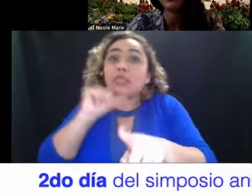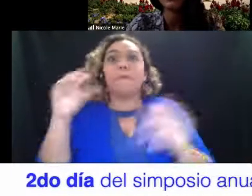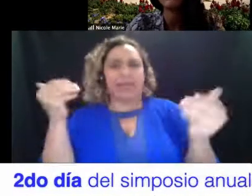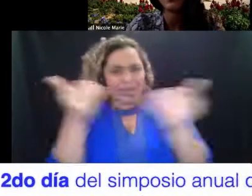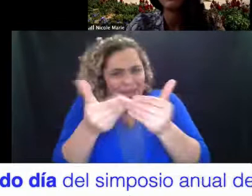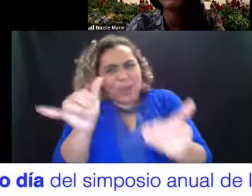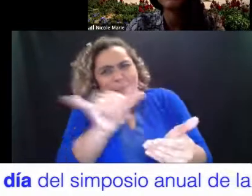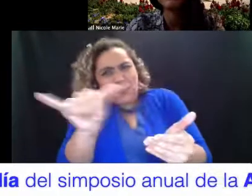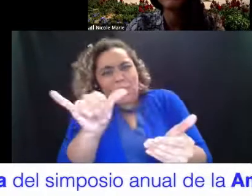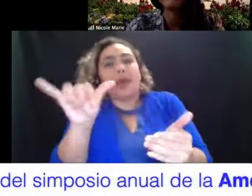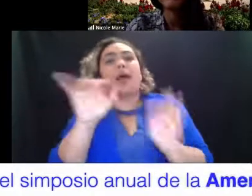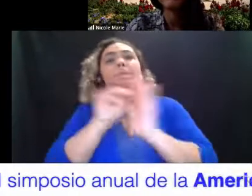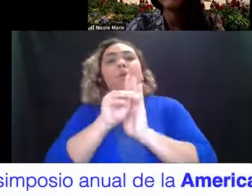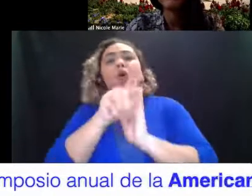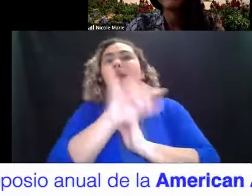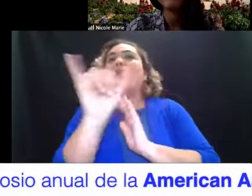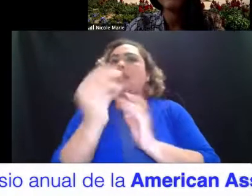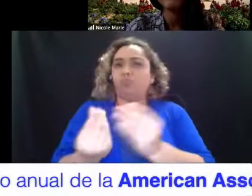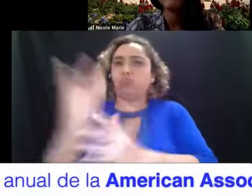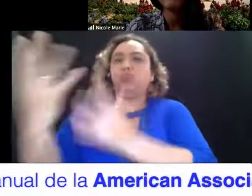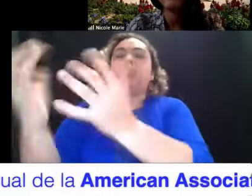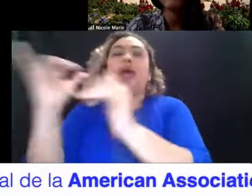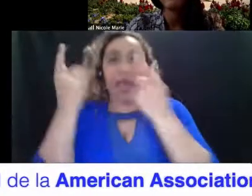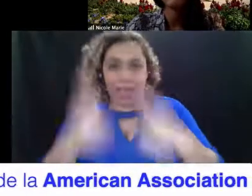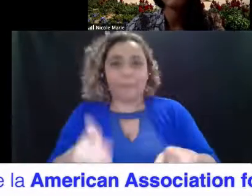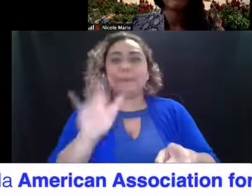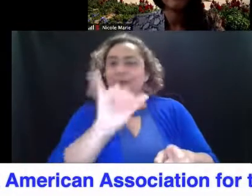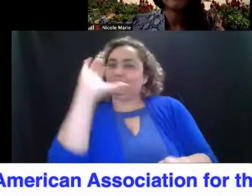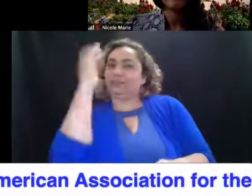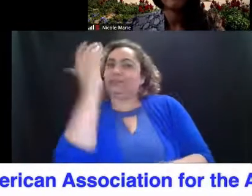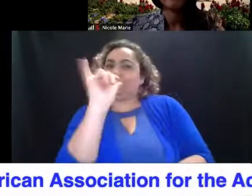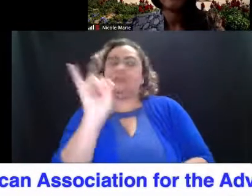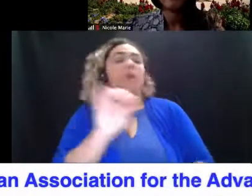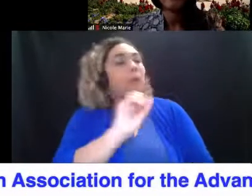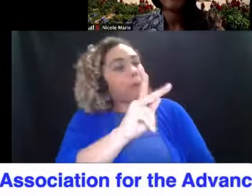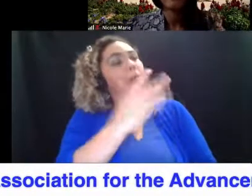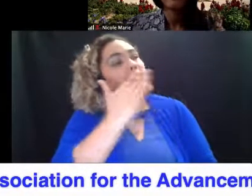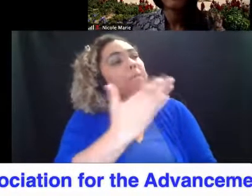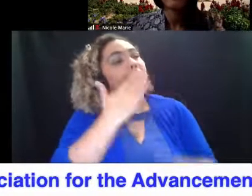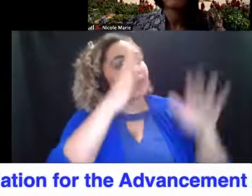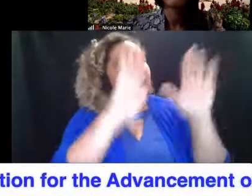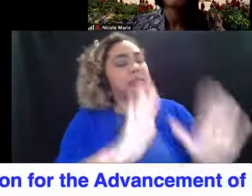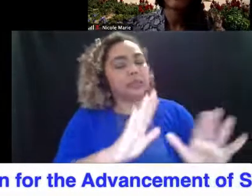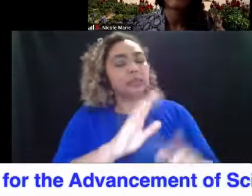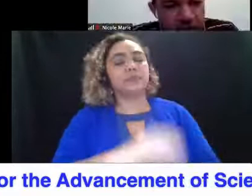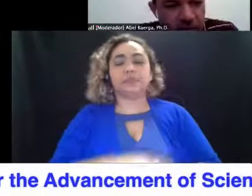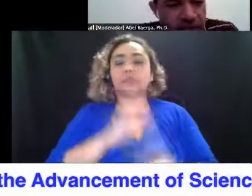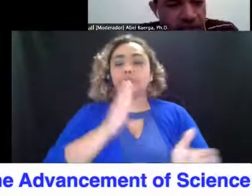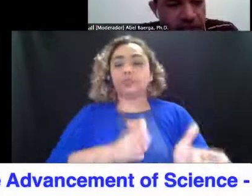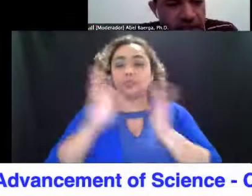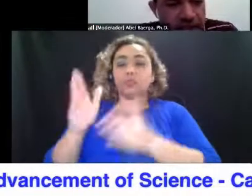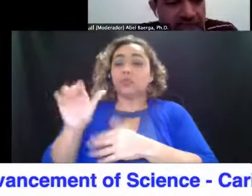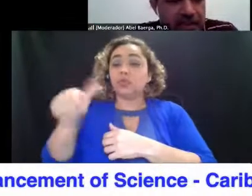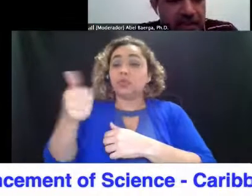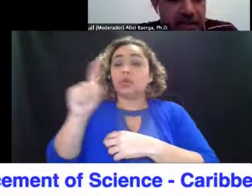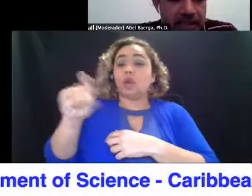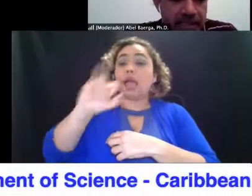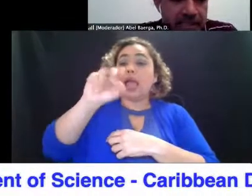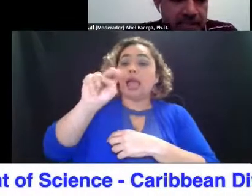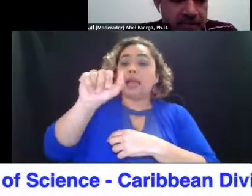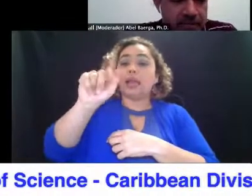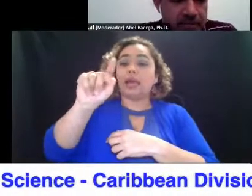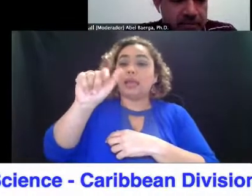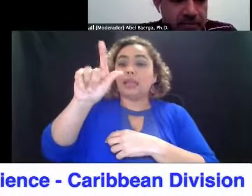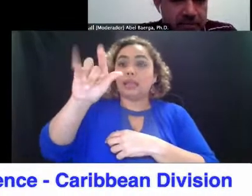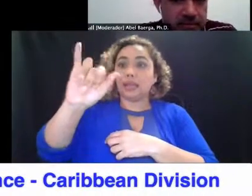that model. Okay. Excellent. Thank you so much. And we have a question for Natalie Melendez